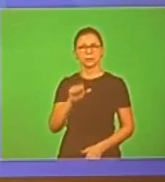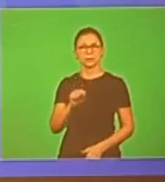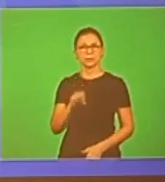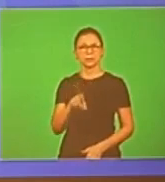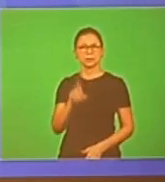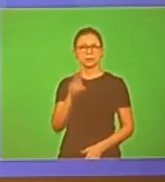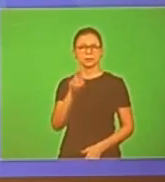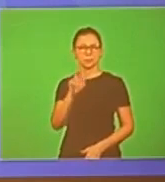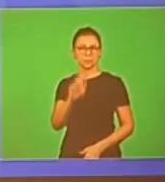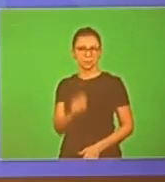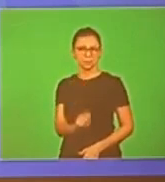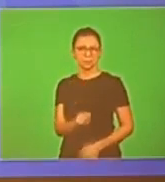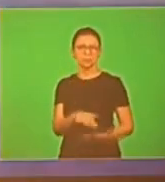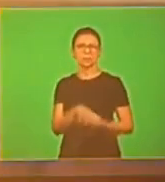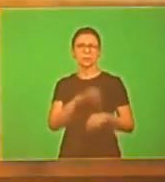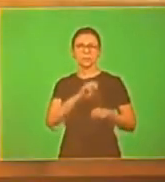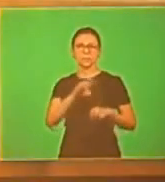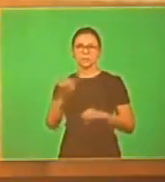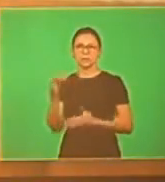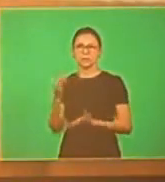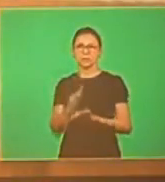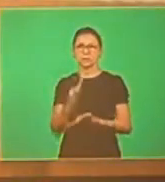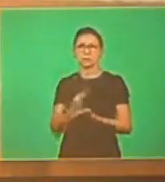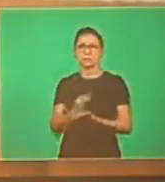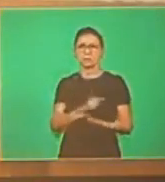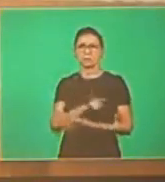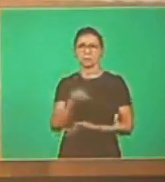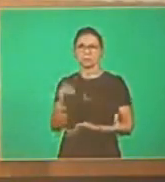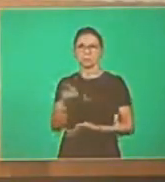she's the teaching director.